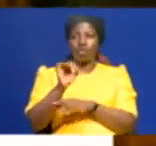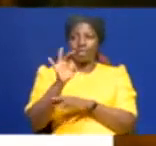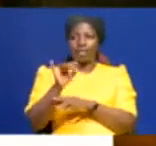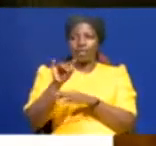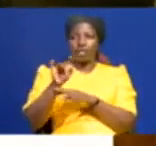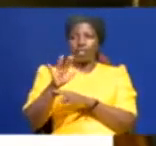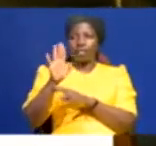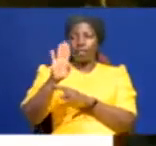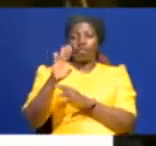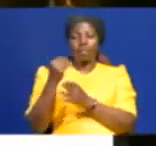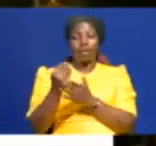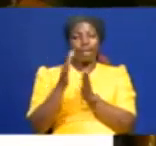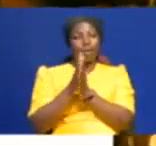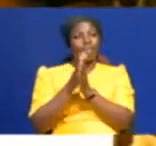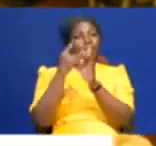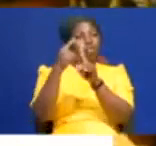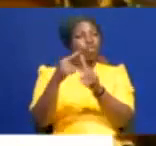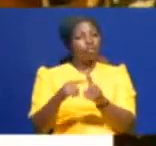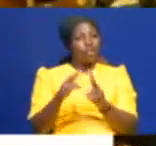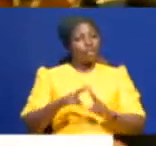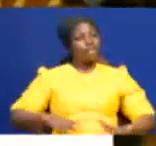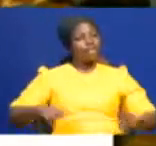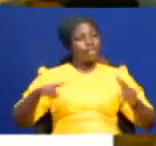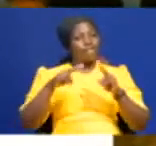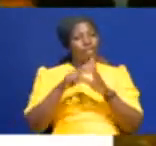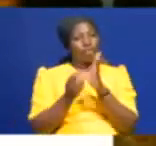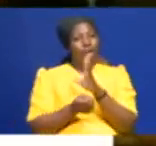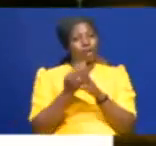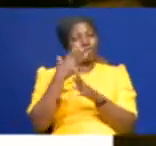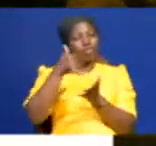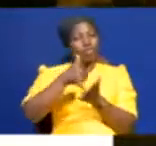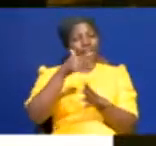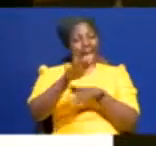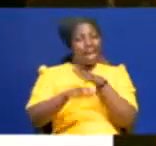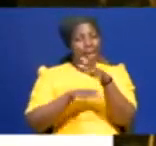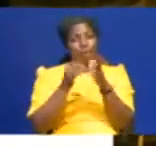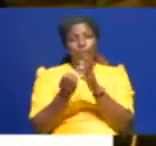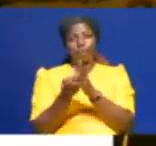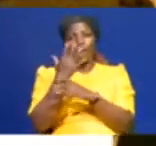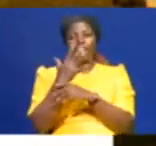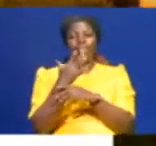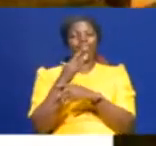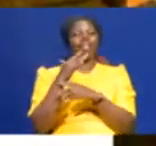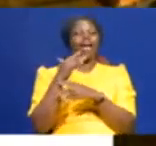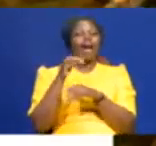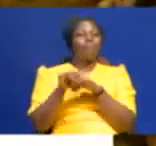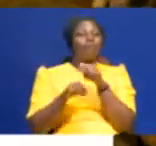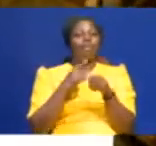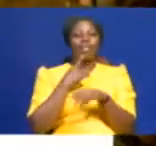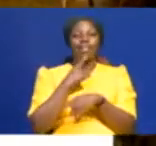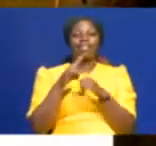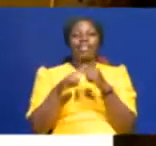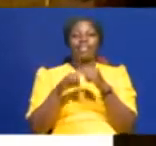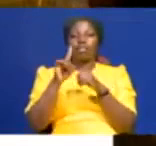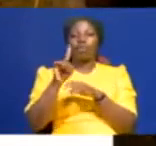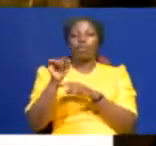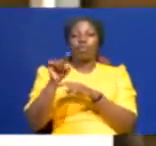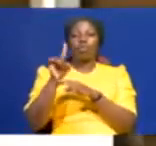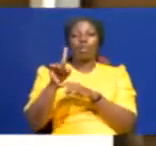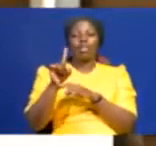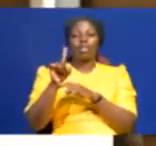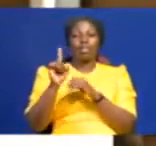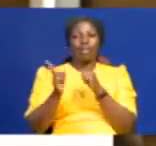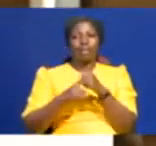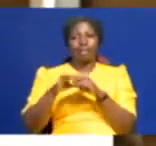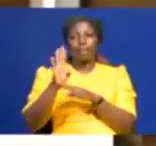shillings, with the overall value of livestock production, including livestock products, measured at 161.6 billion